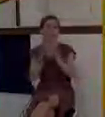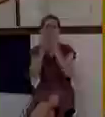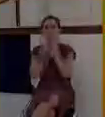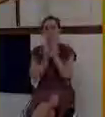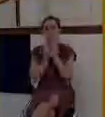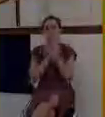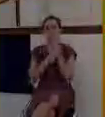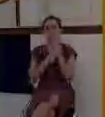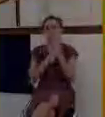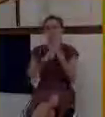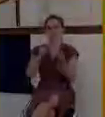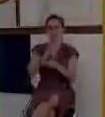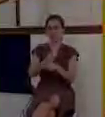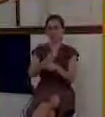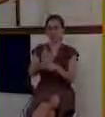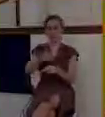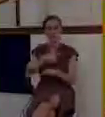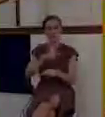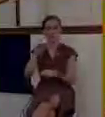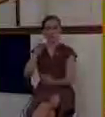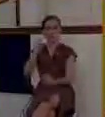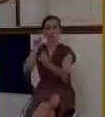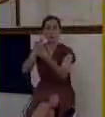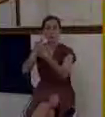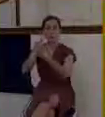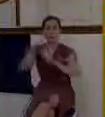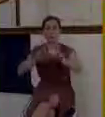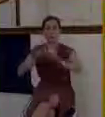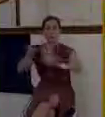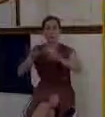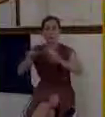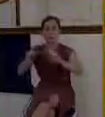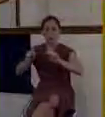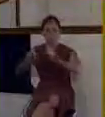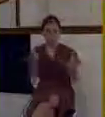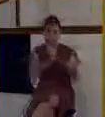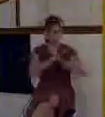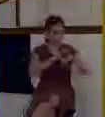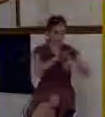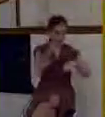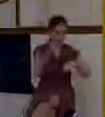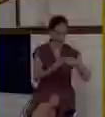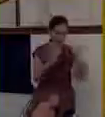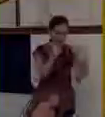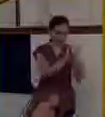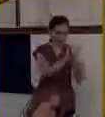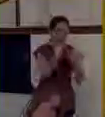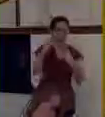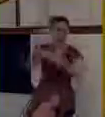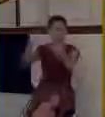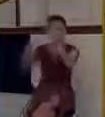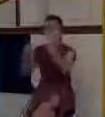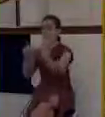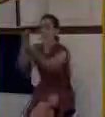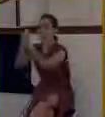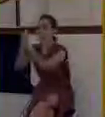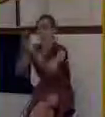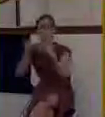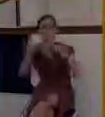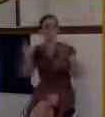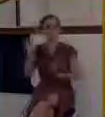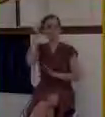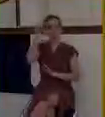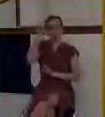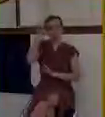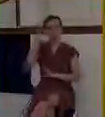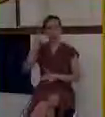people that we've never met before, and we'll know them because we'll see them. Jesus said that. Jesus said, you know, we're going to sit down at the table